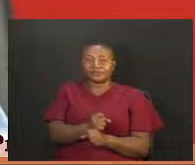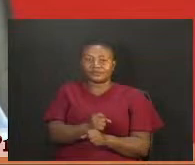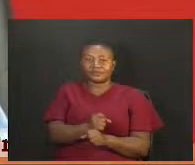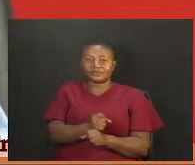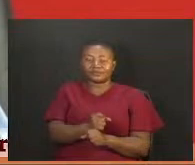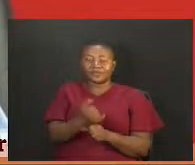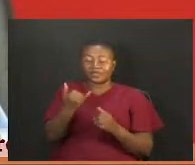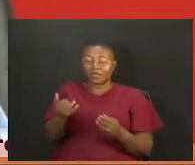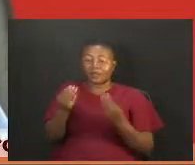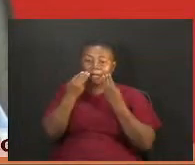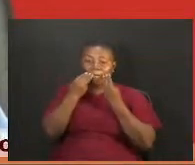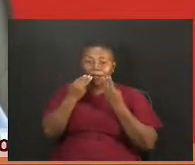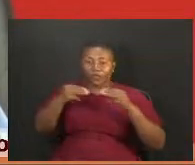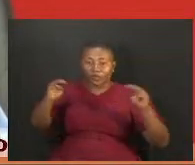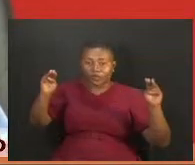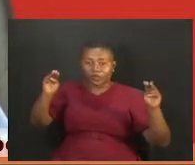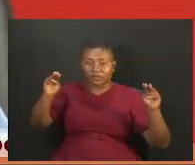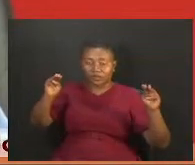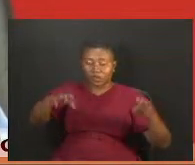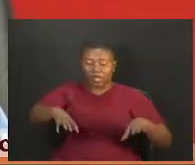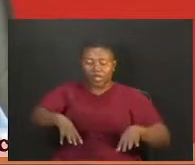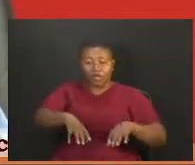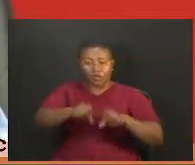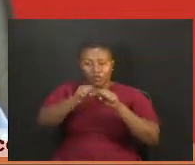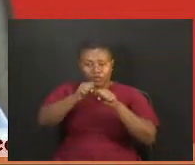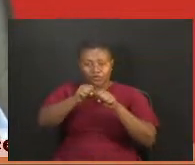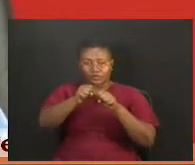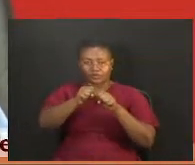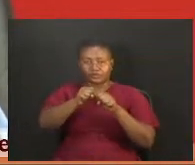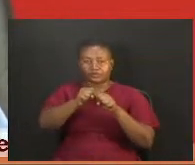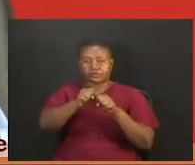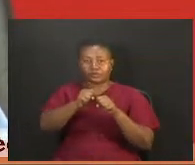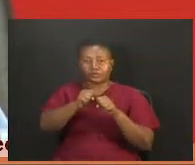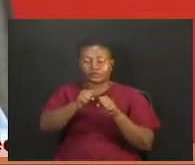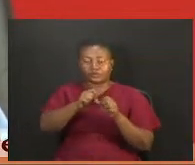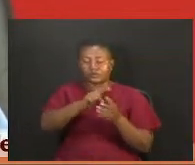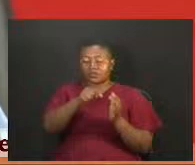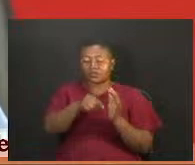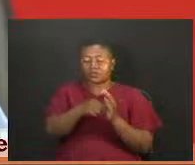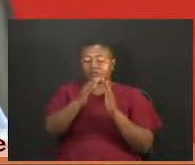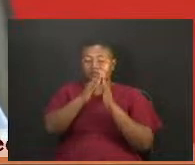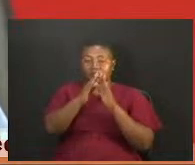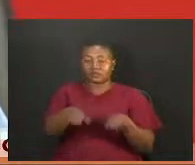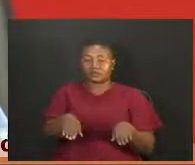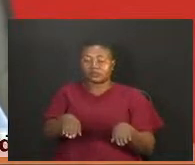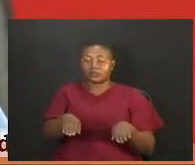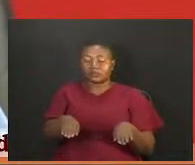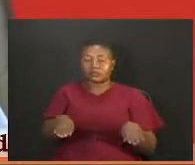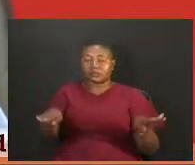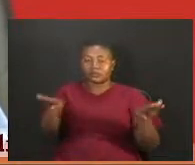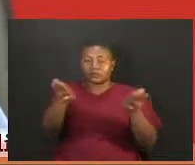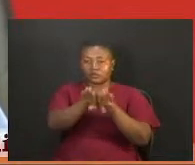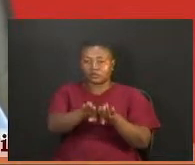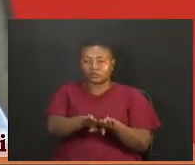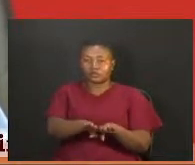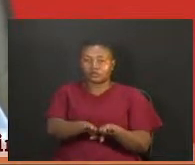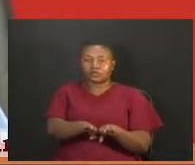The motion is adopted. This House stands